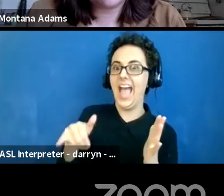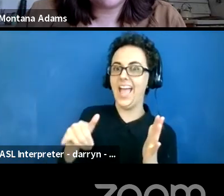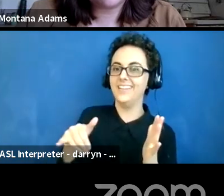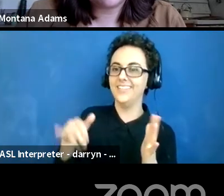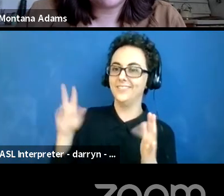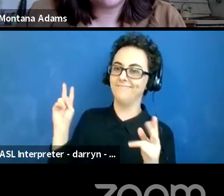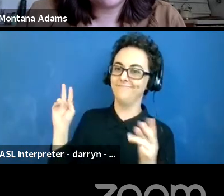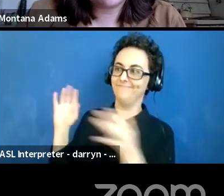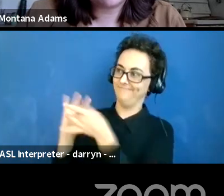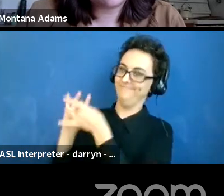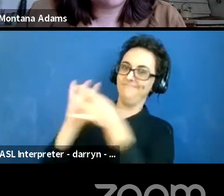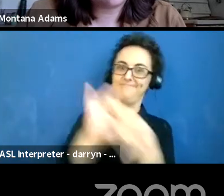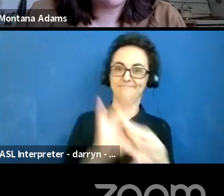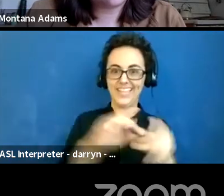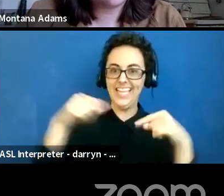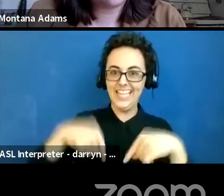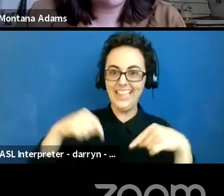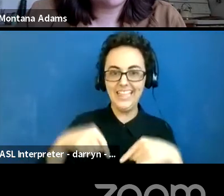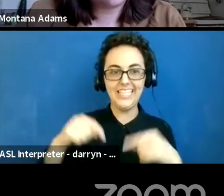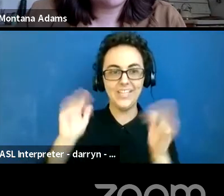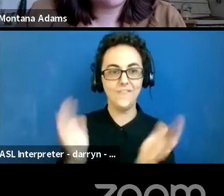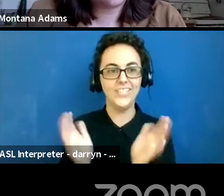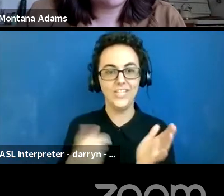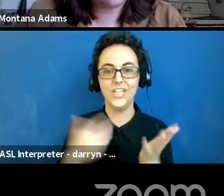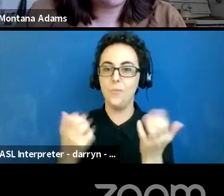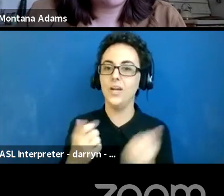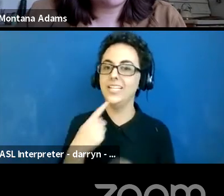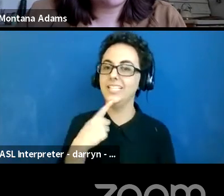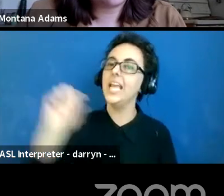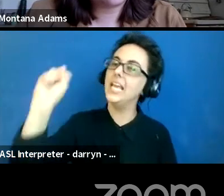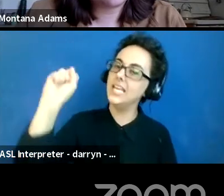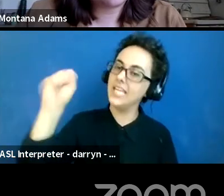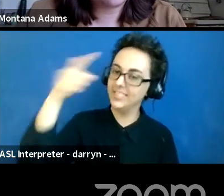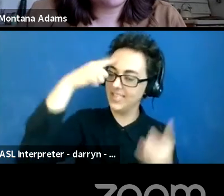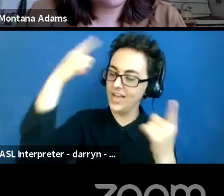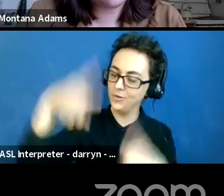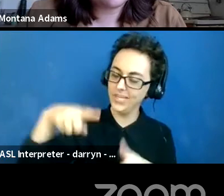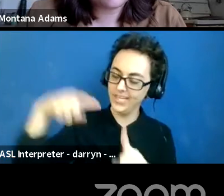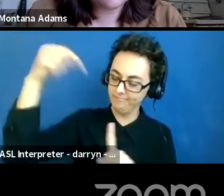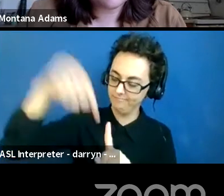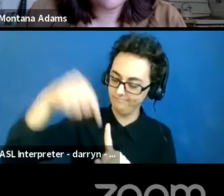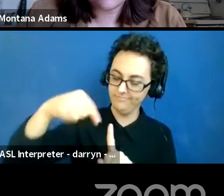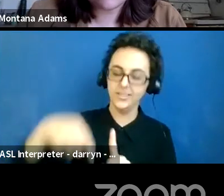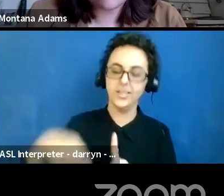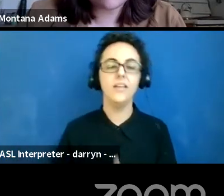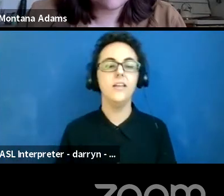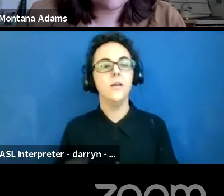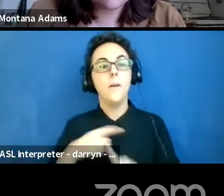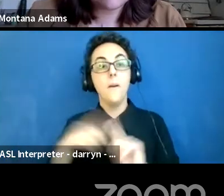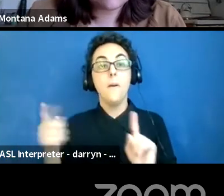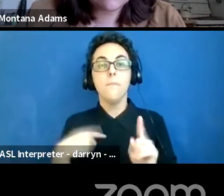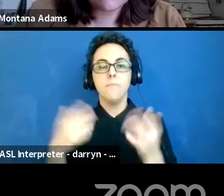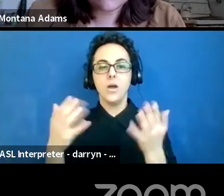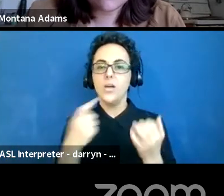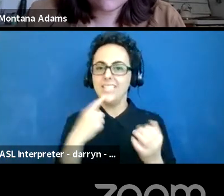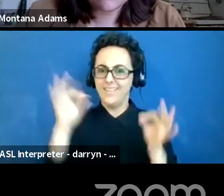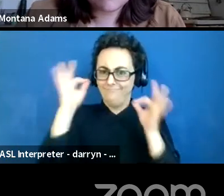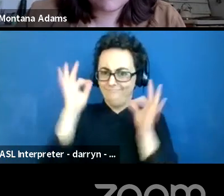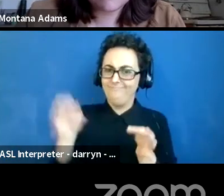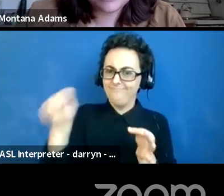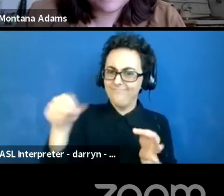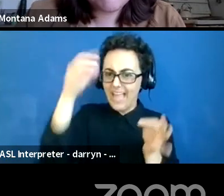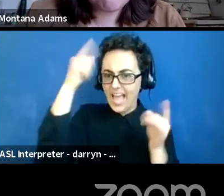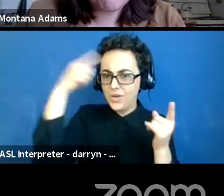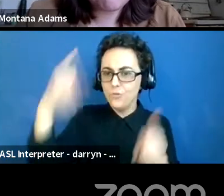I just wanted to say yeah. But I absolutely agree. I think you bring up incredible points. And I'm